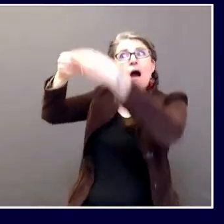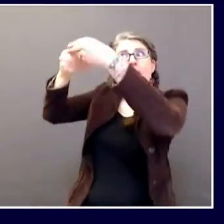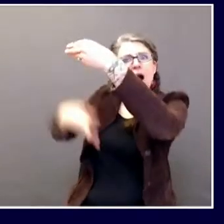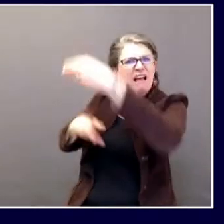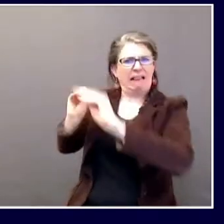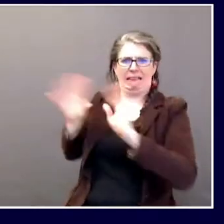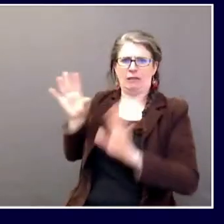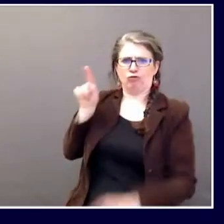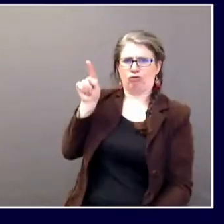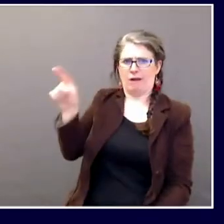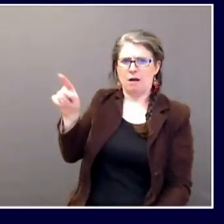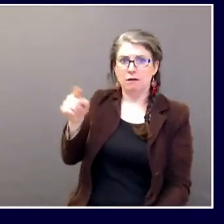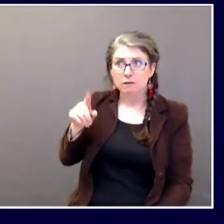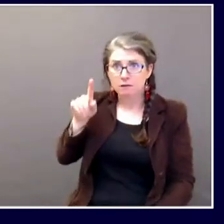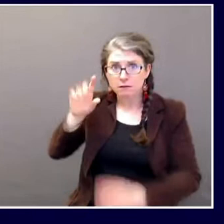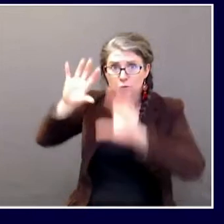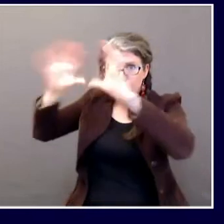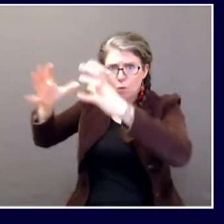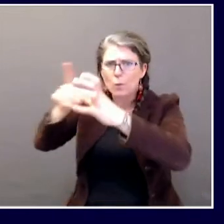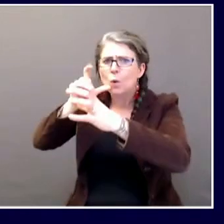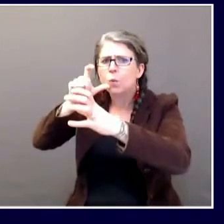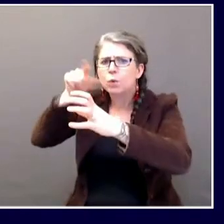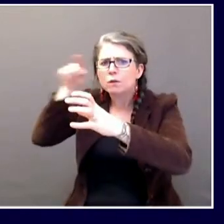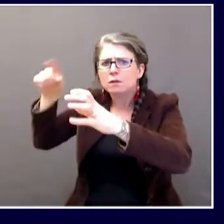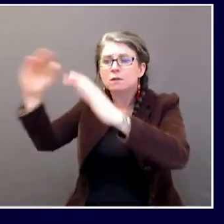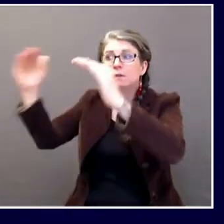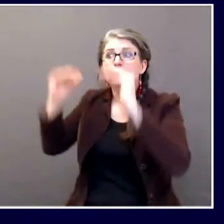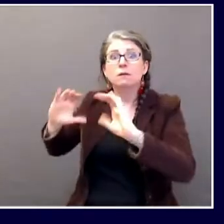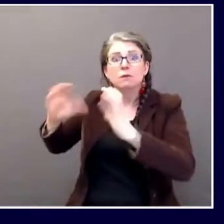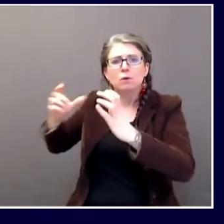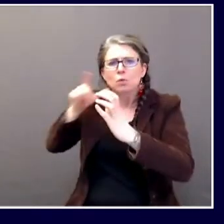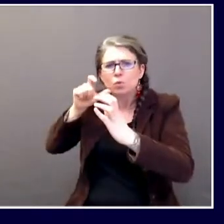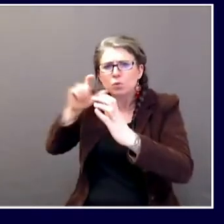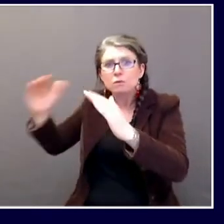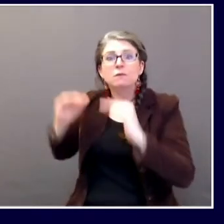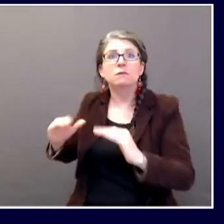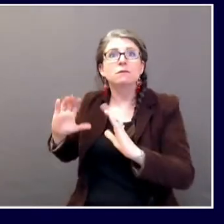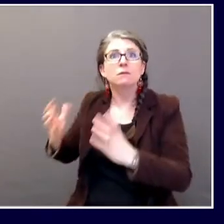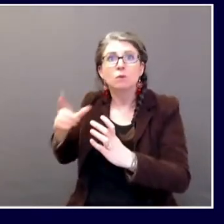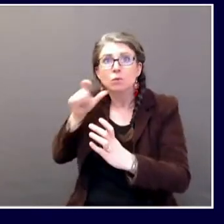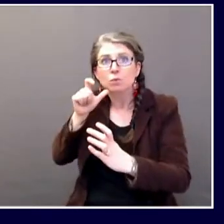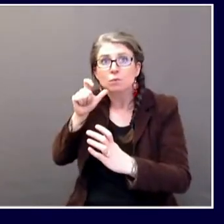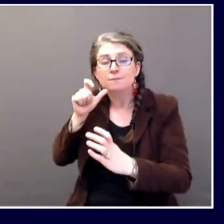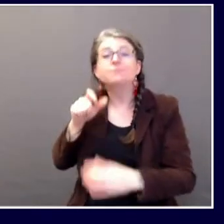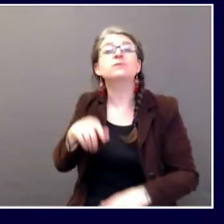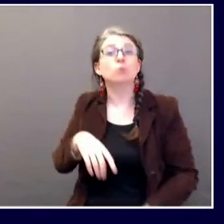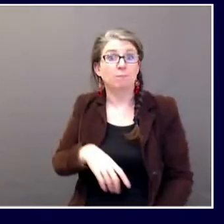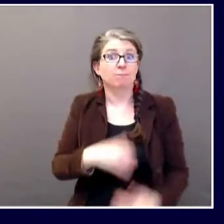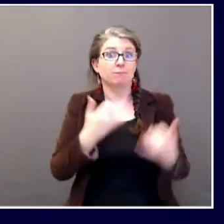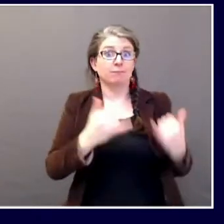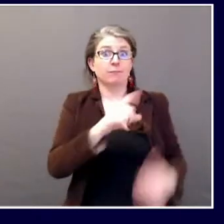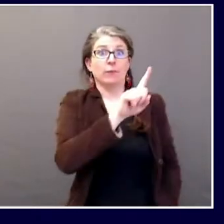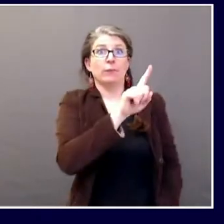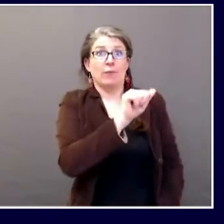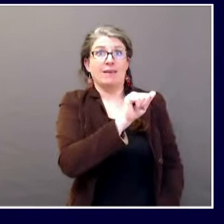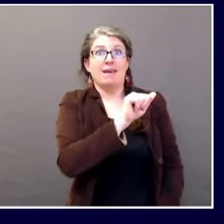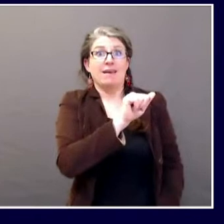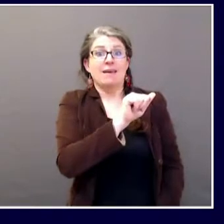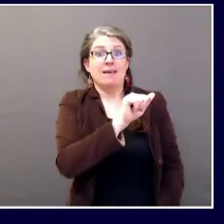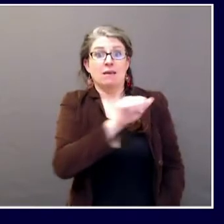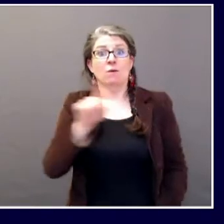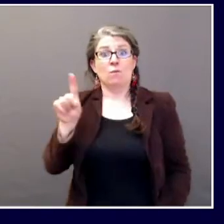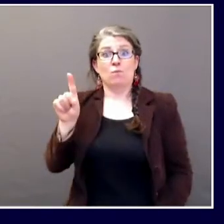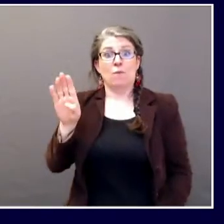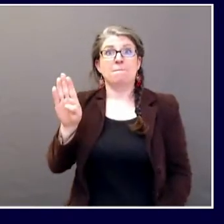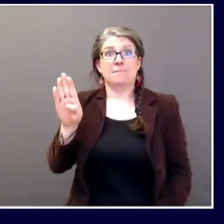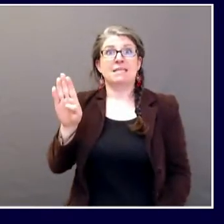responders, as well as for 1B, where we're focusing right now on individuals 70 and above, you'll